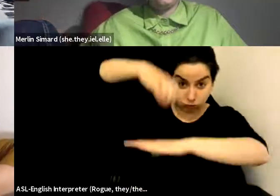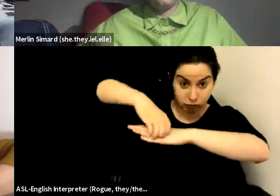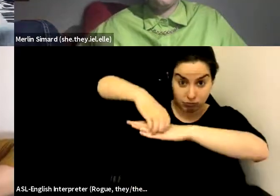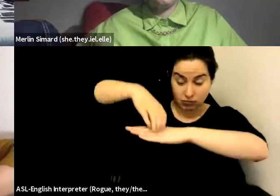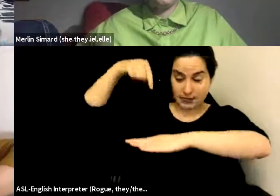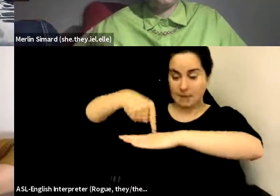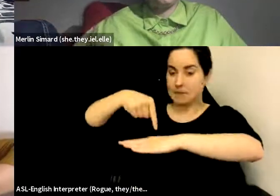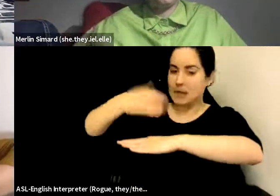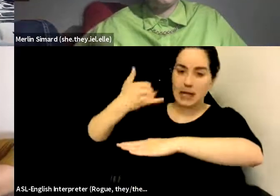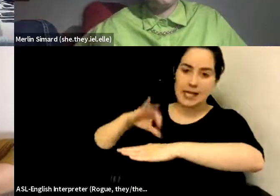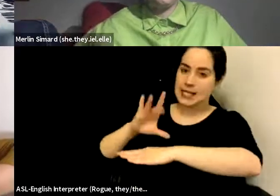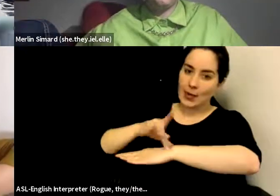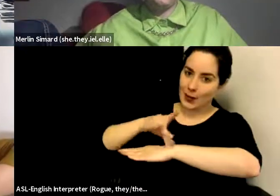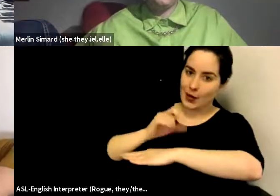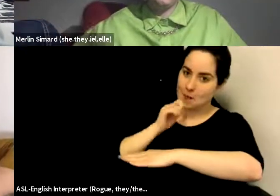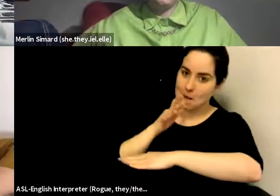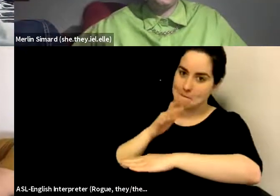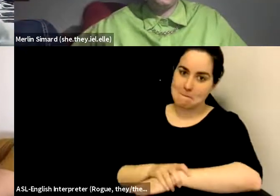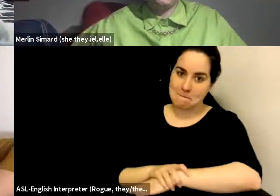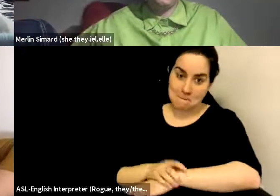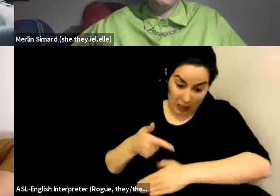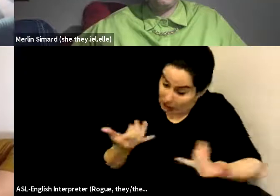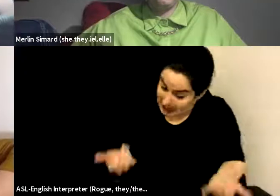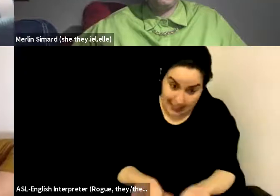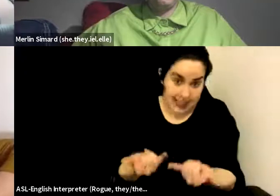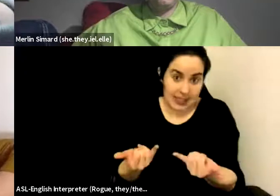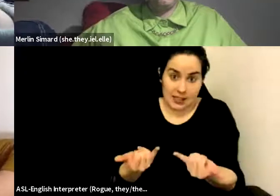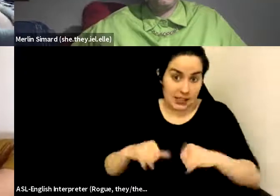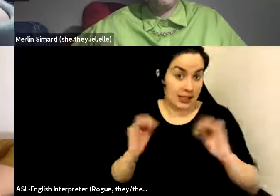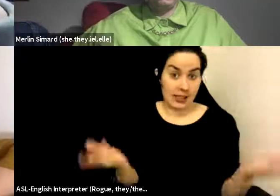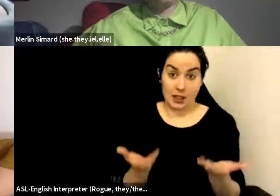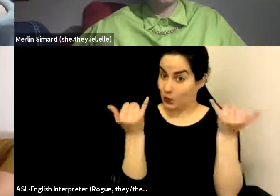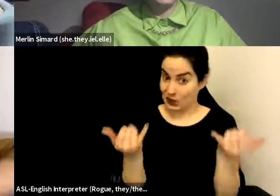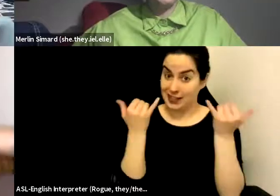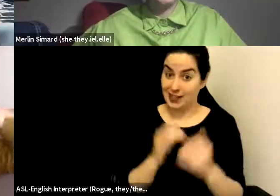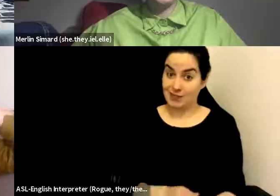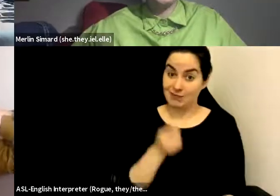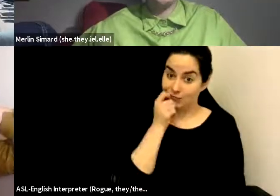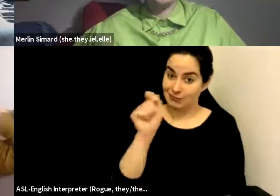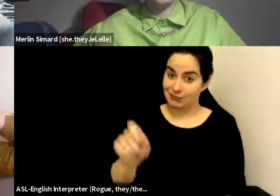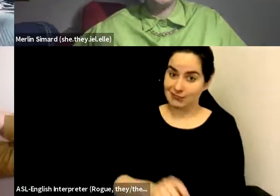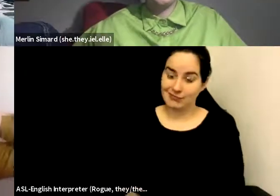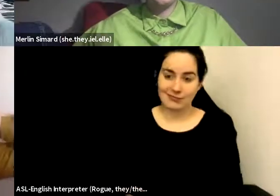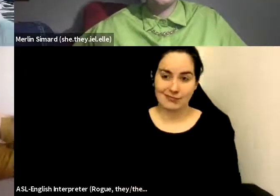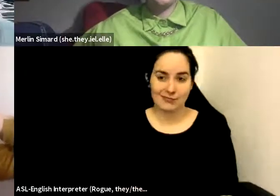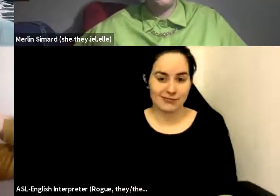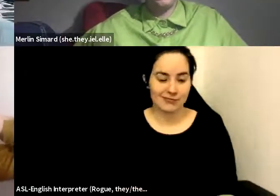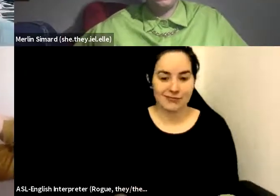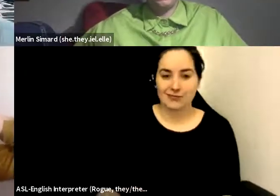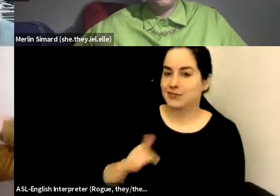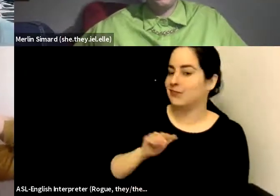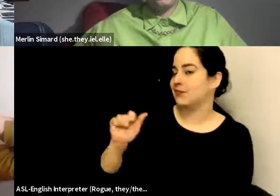us, and that she still exists underneath us right now. End of that. This is Aria